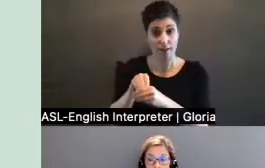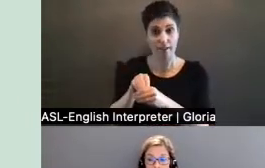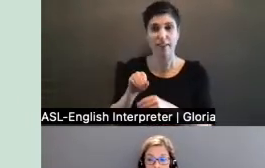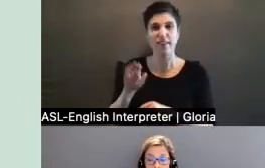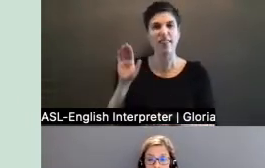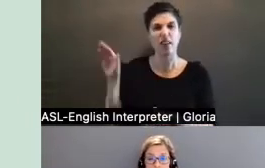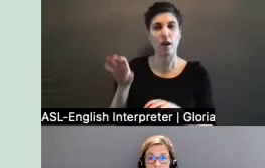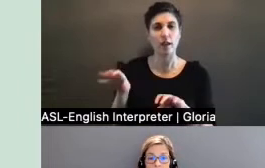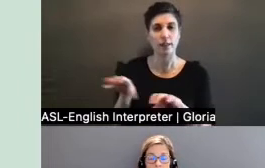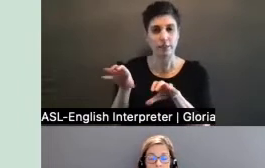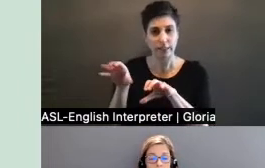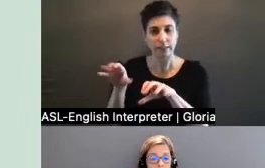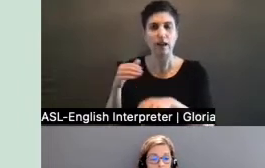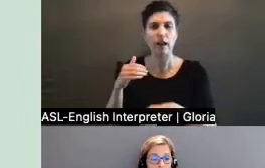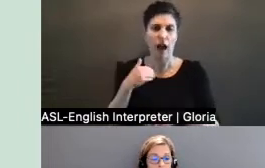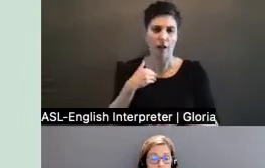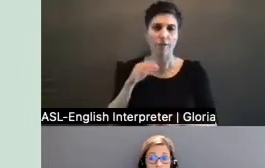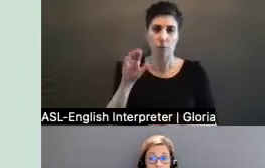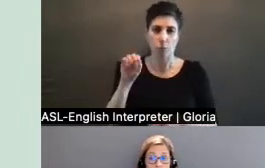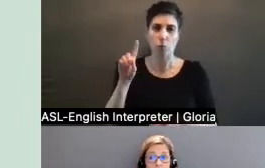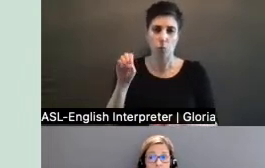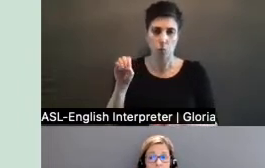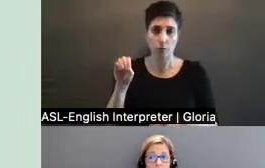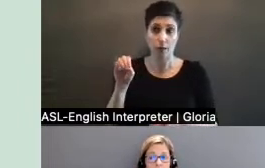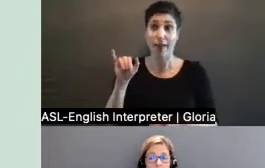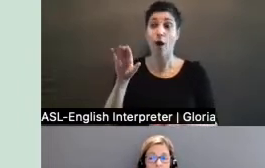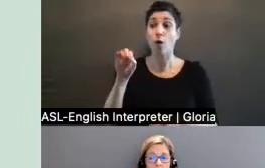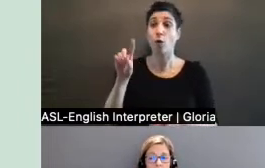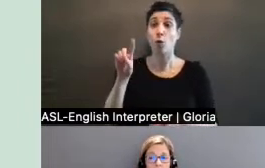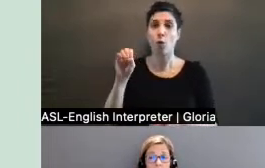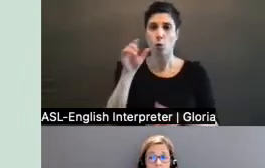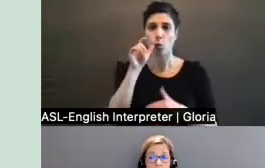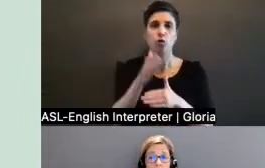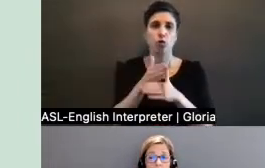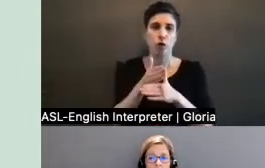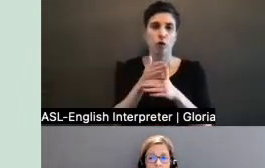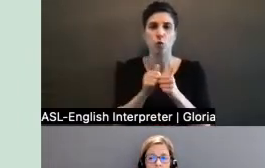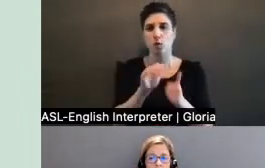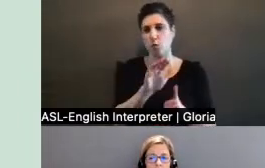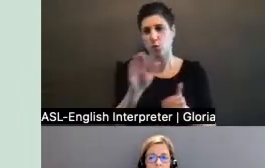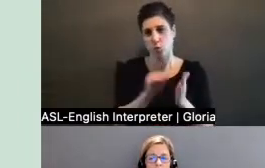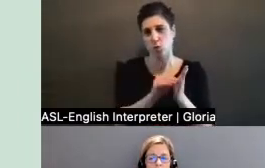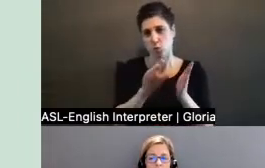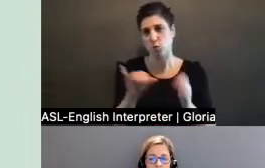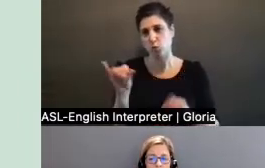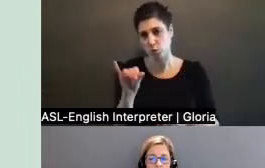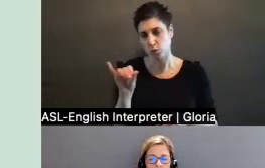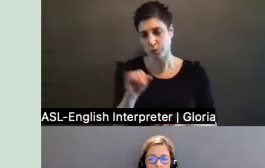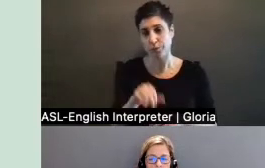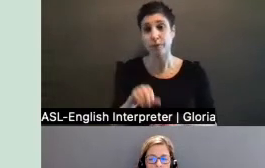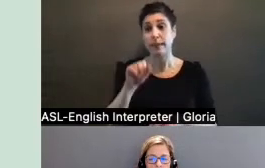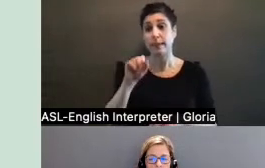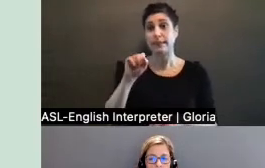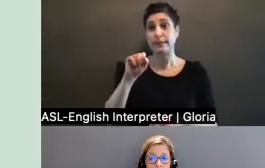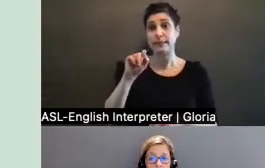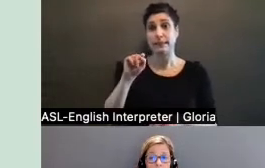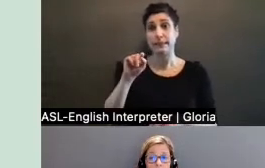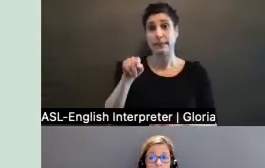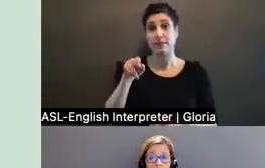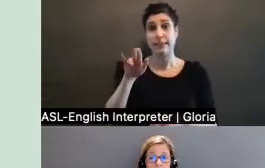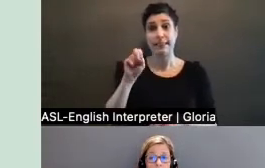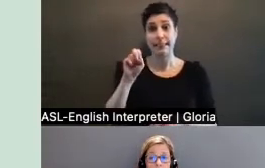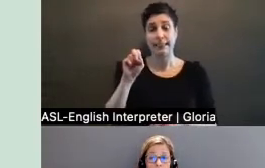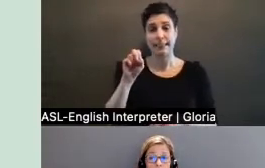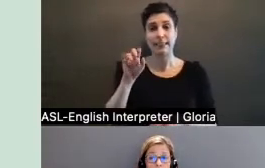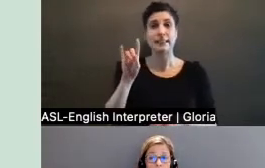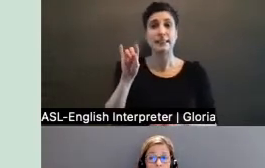and sharing that code with your learners as well. I know Stephanie shared Kahoot as a link as well. So that's another way to share Kahoot